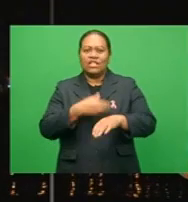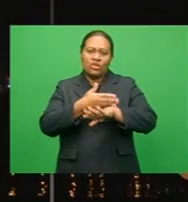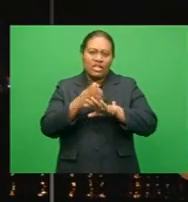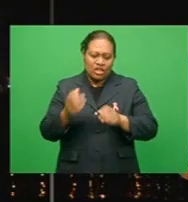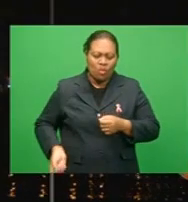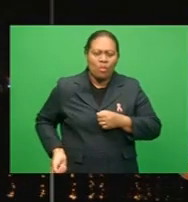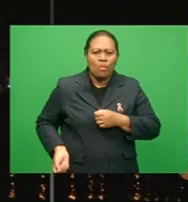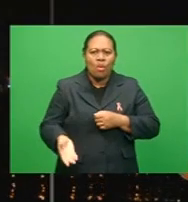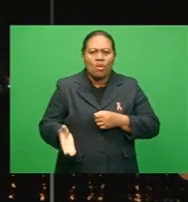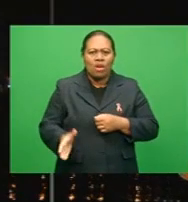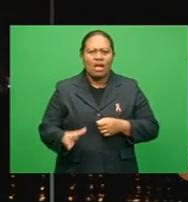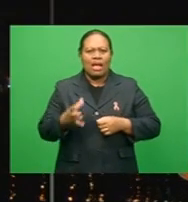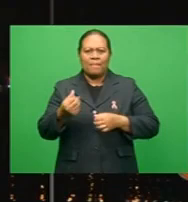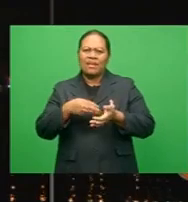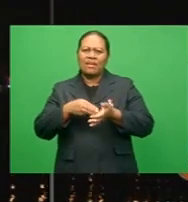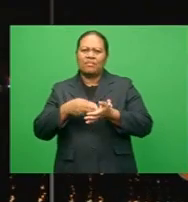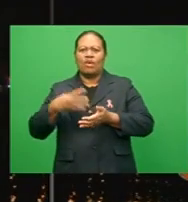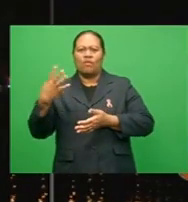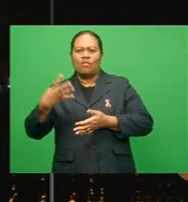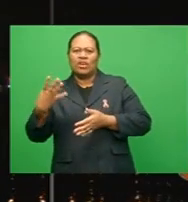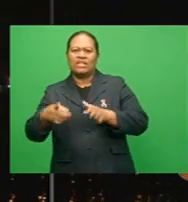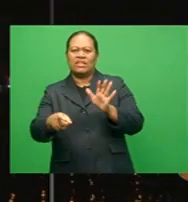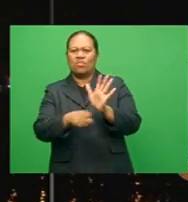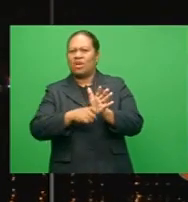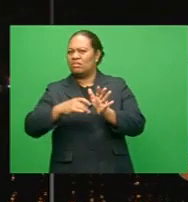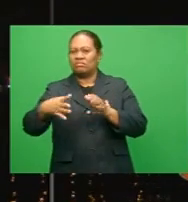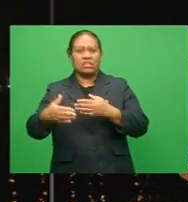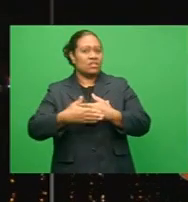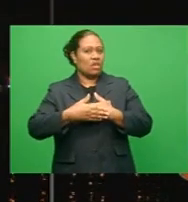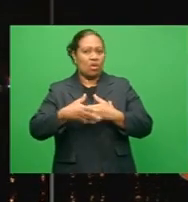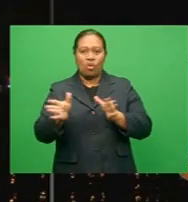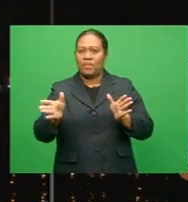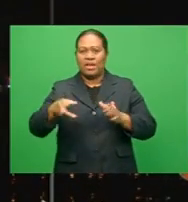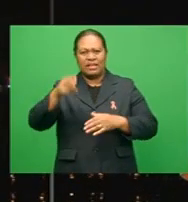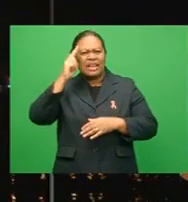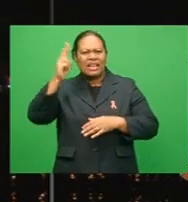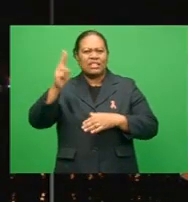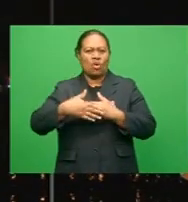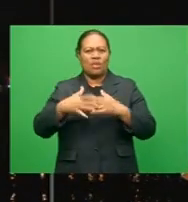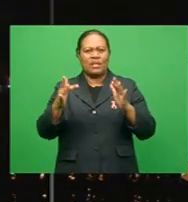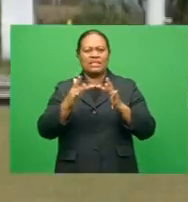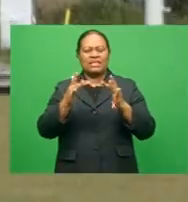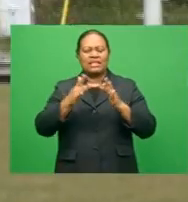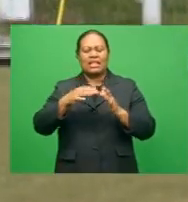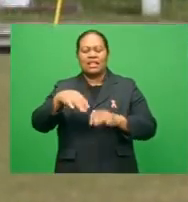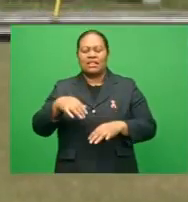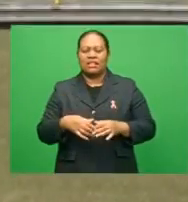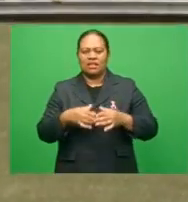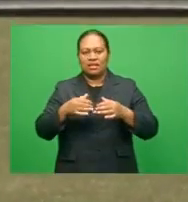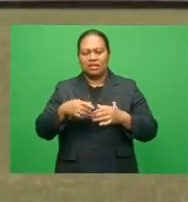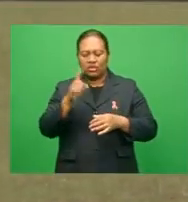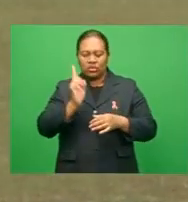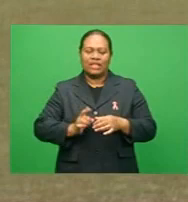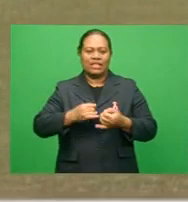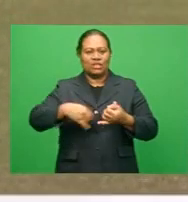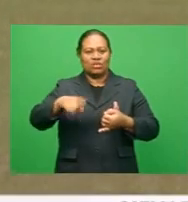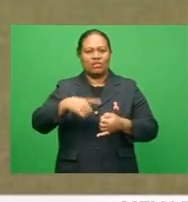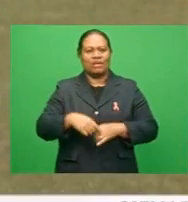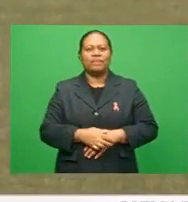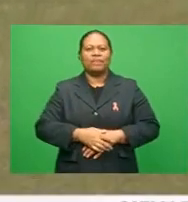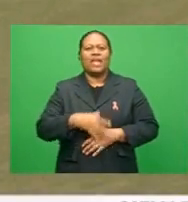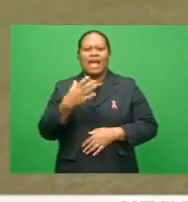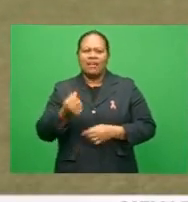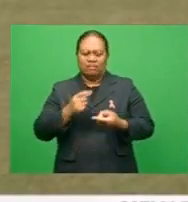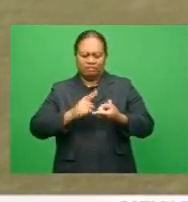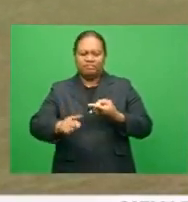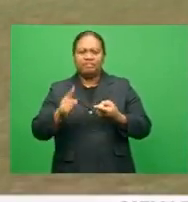are making their mark in the 14th Rajchara National Open Singles held at the Super Bowling Club today. The new bowlers, with the likes